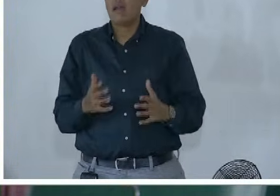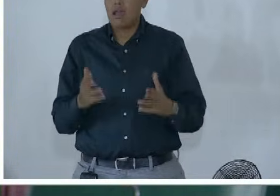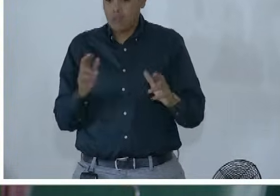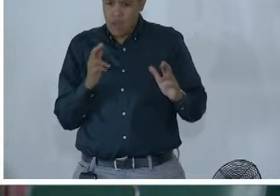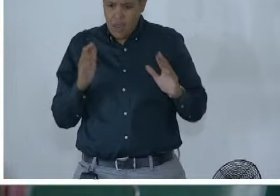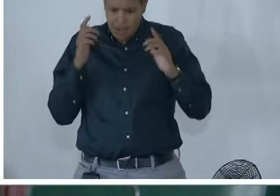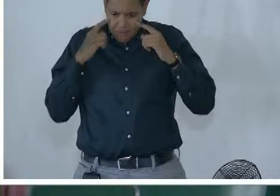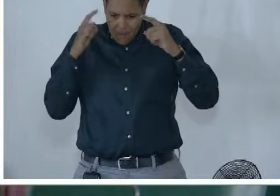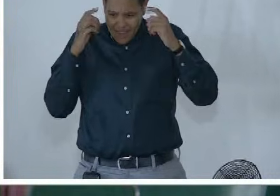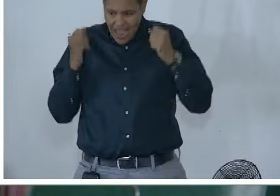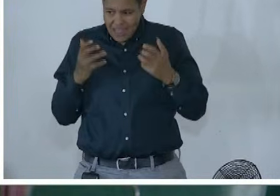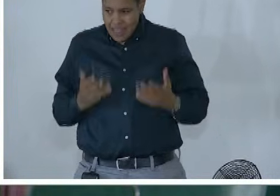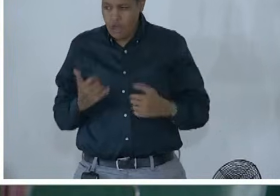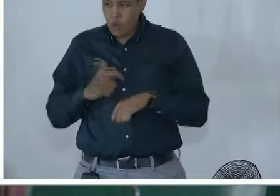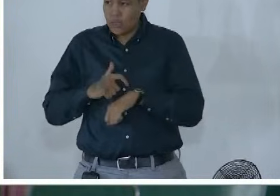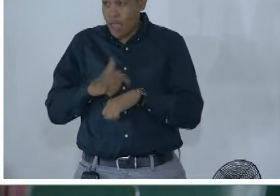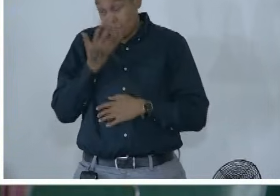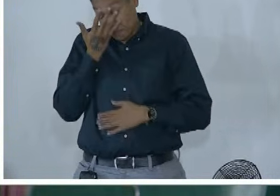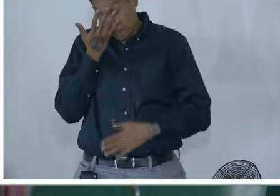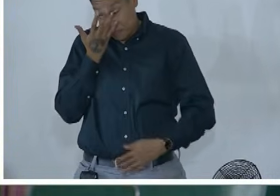before the House at this time.